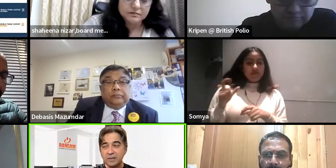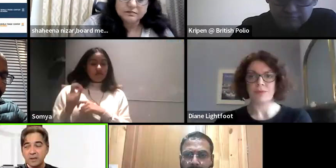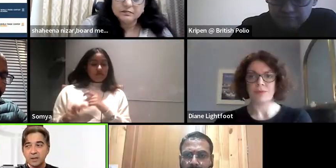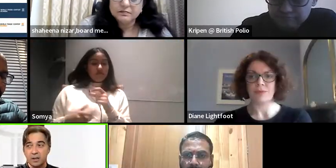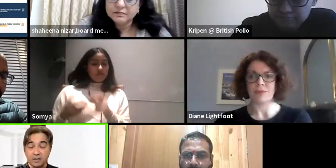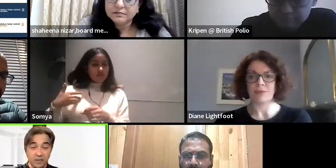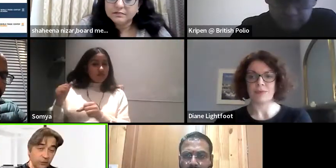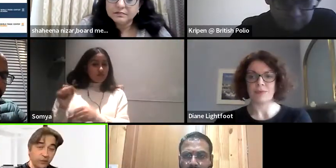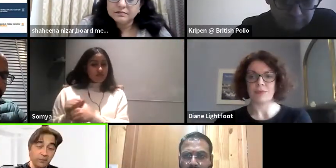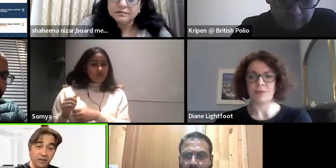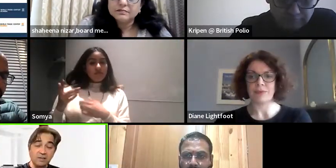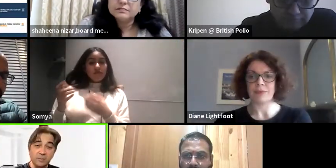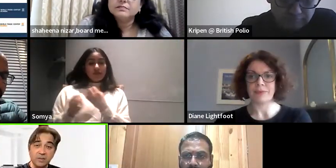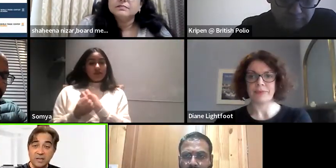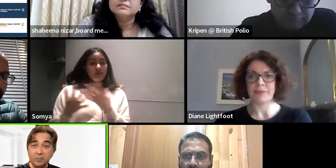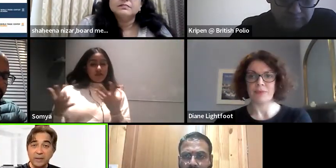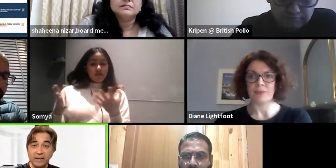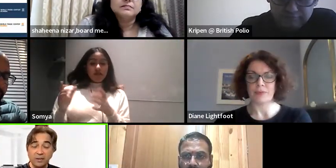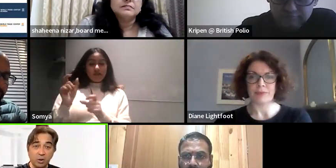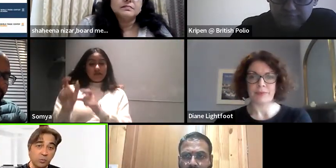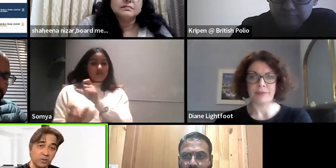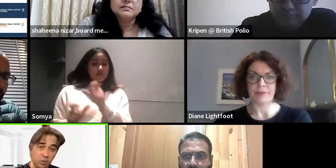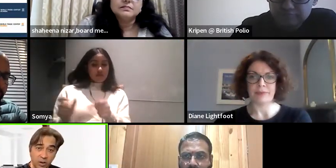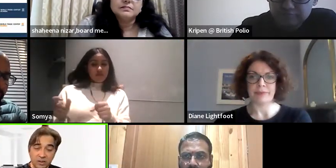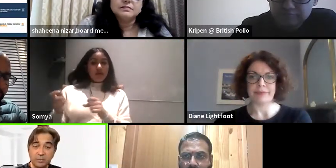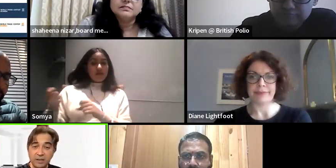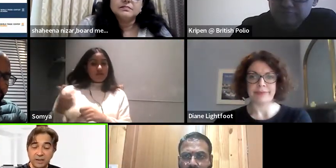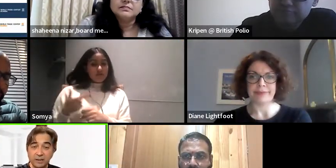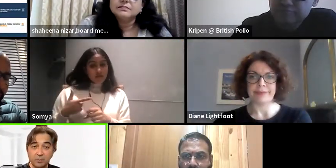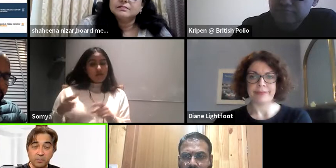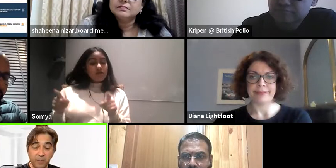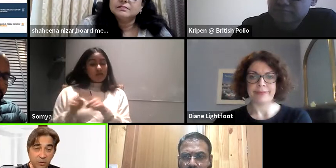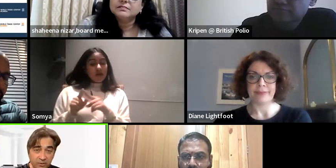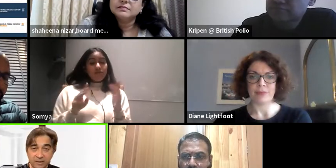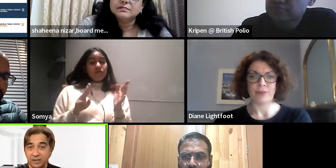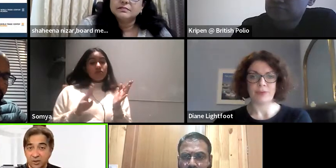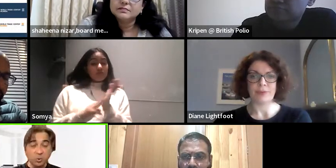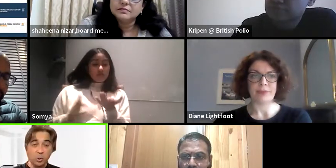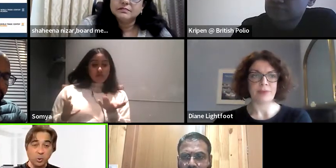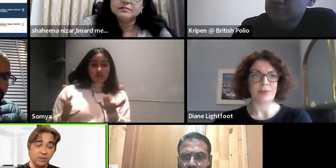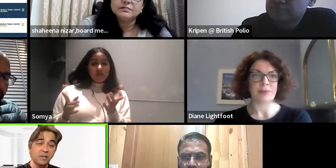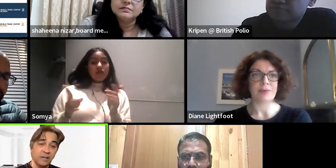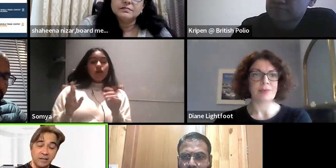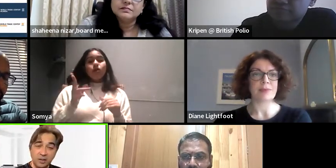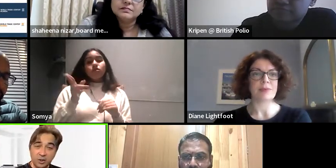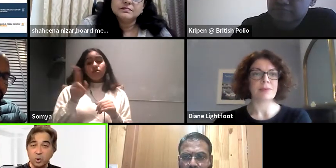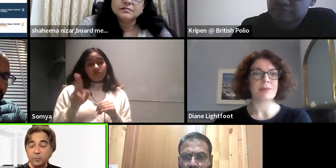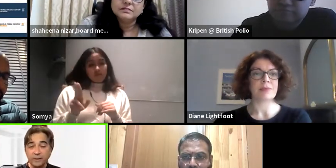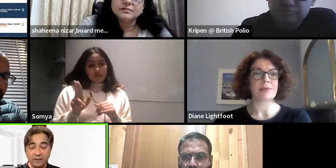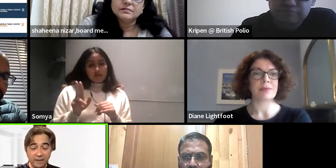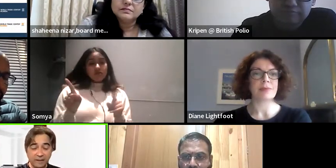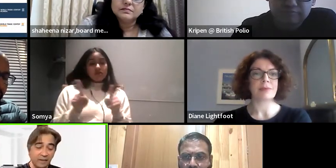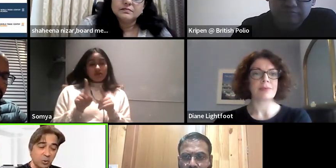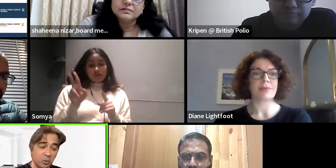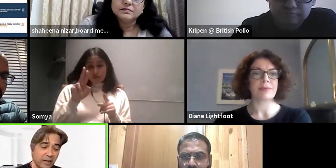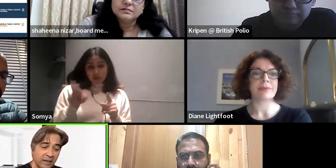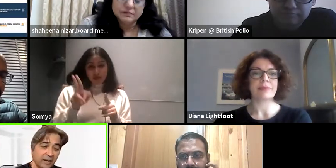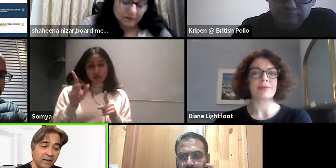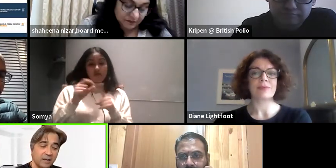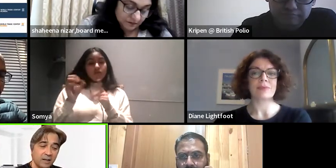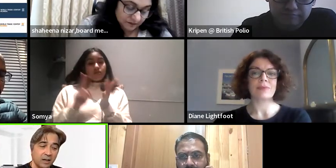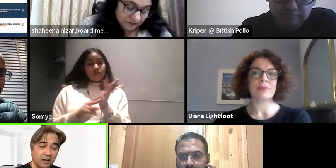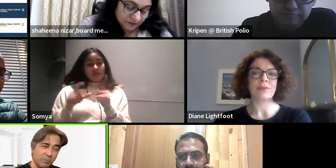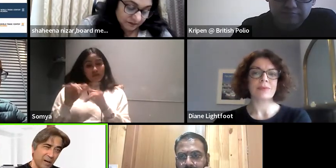companies, some of our customers are paying almost £250,000 and euros in Europe and in